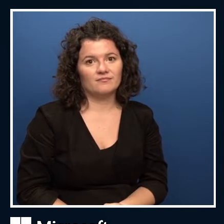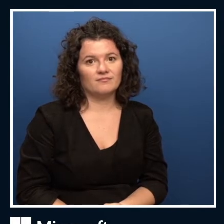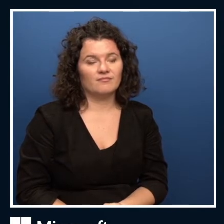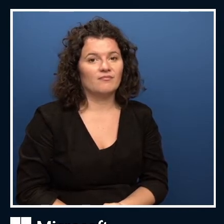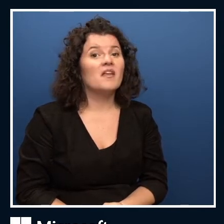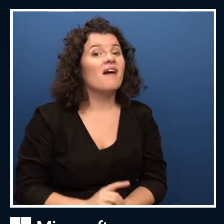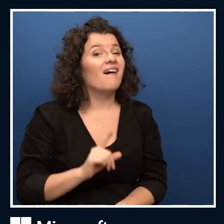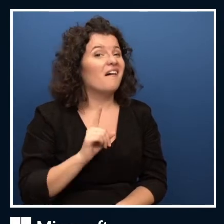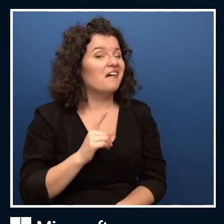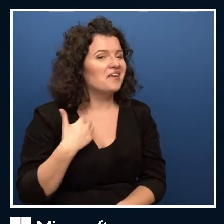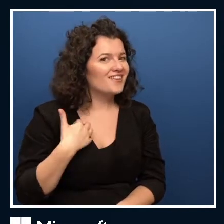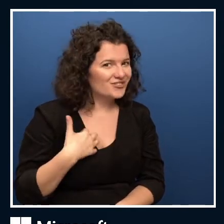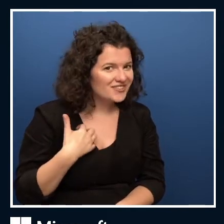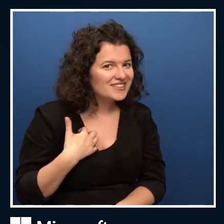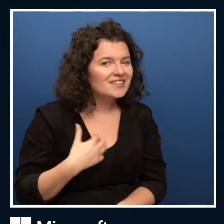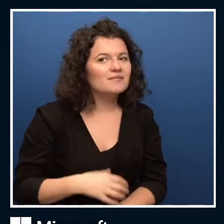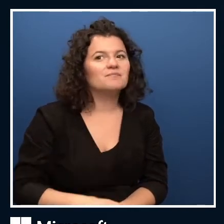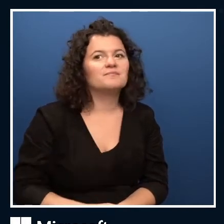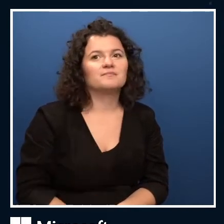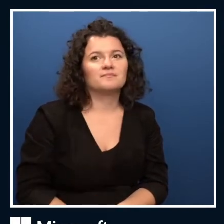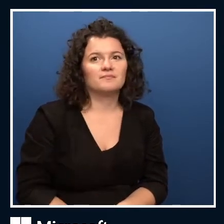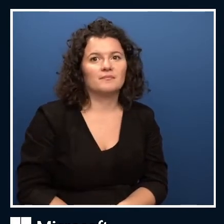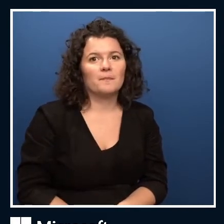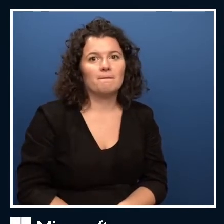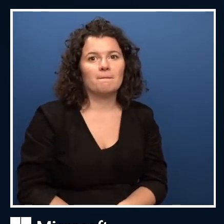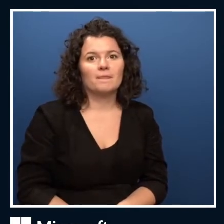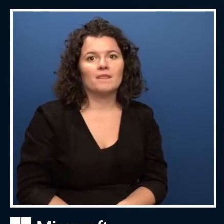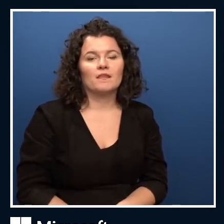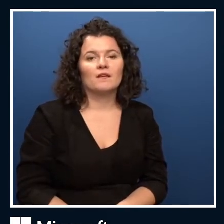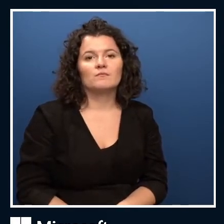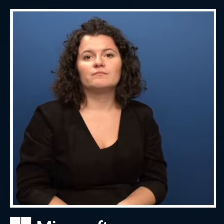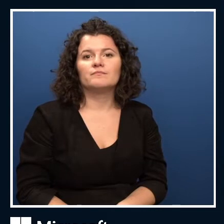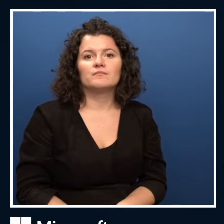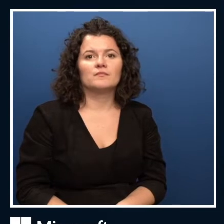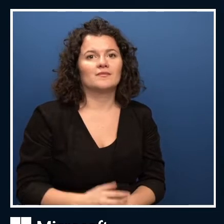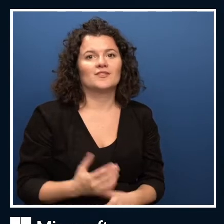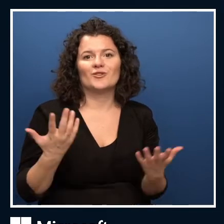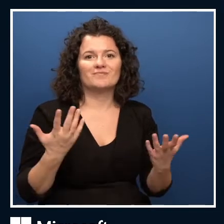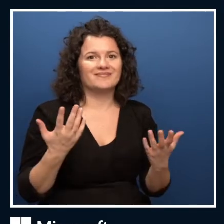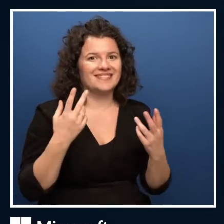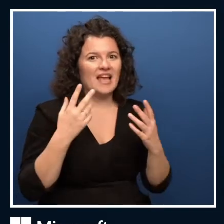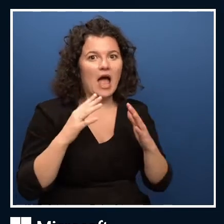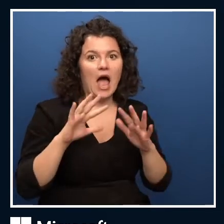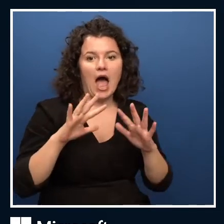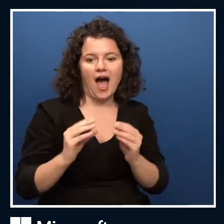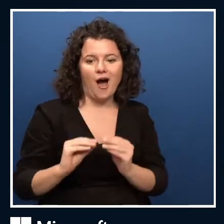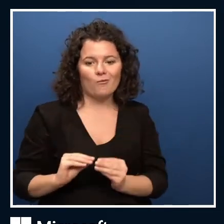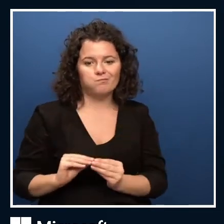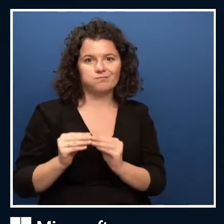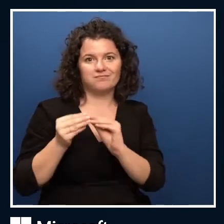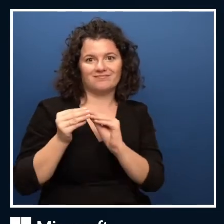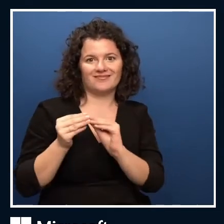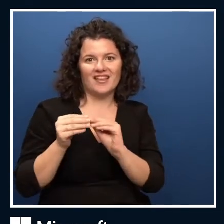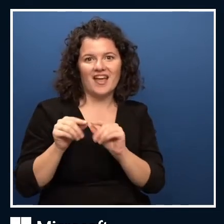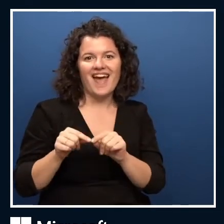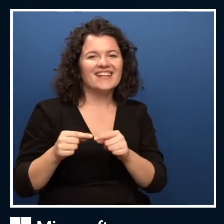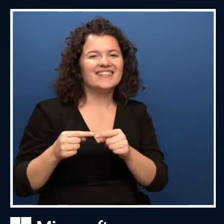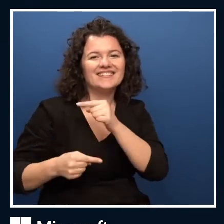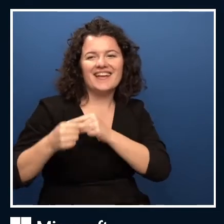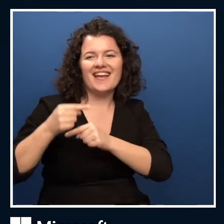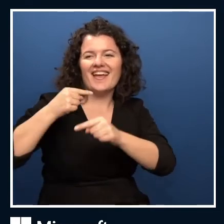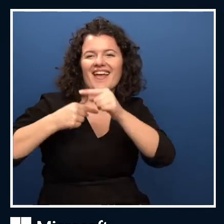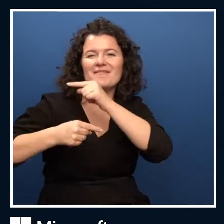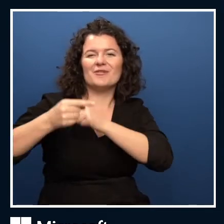we in some way return to the basics. In 30s, in past